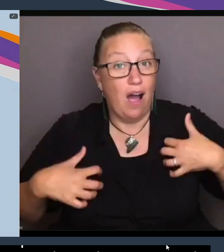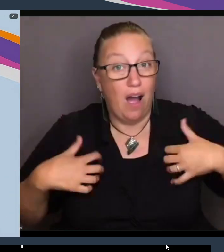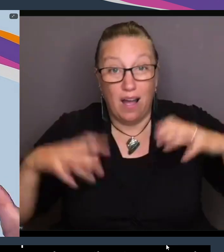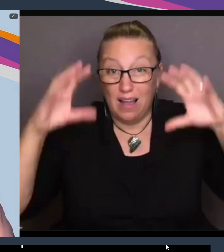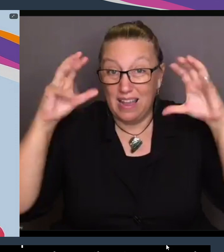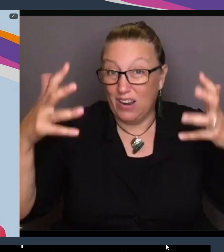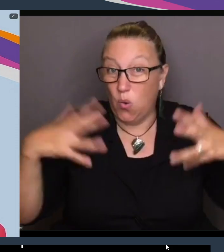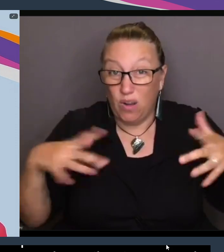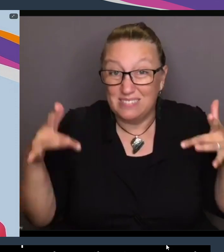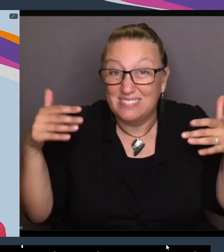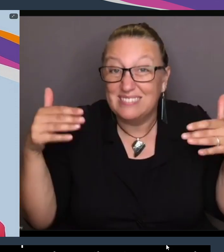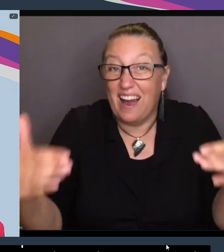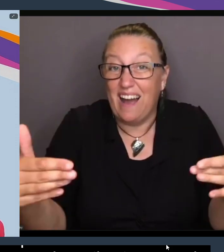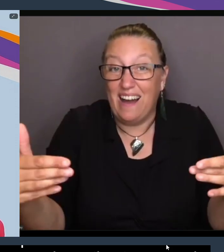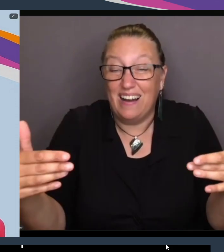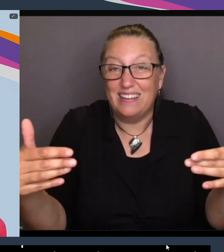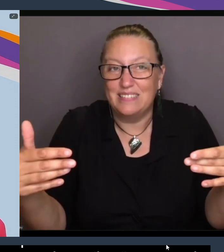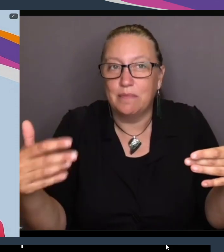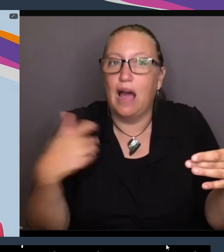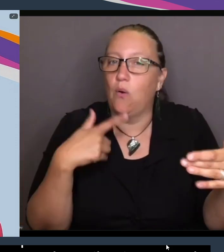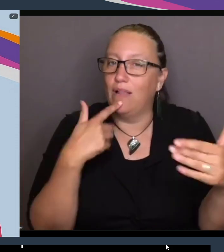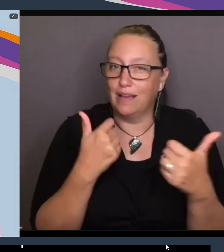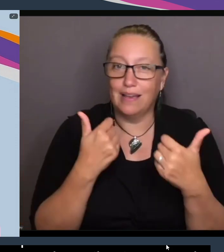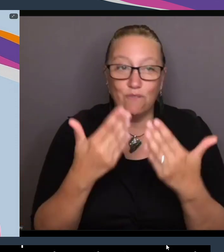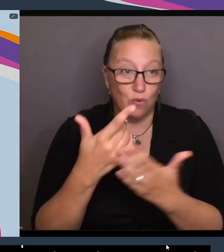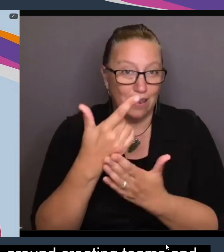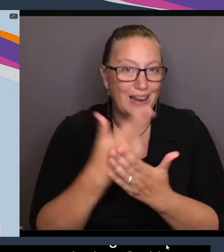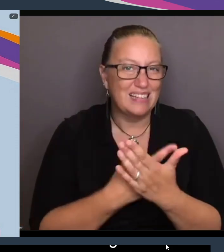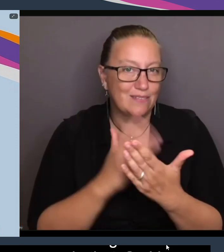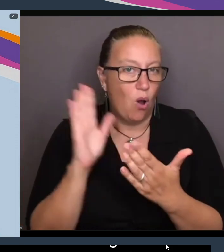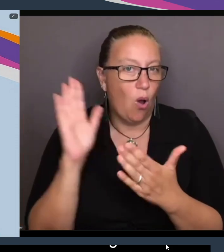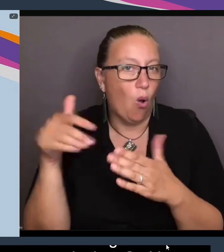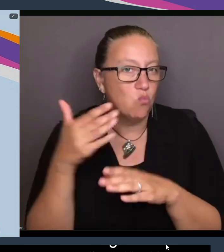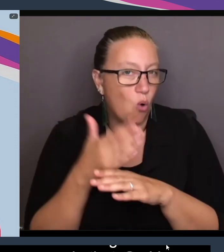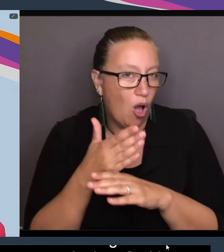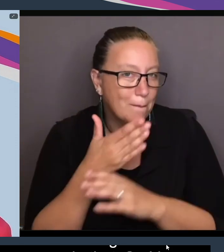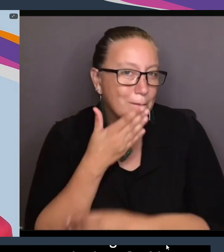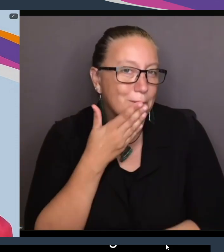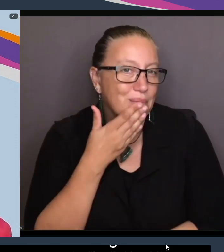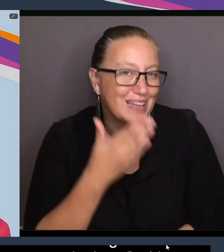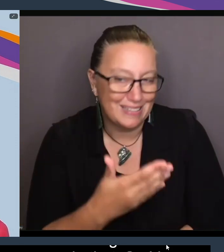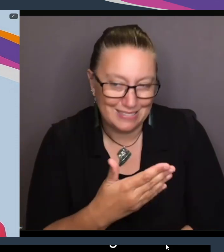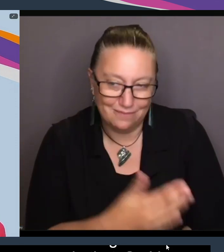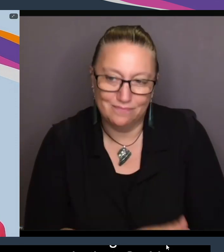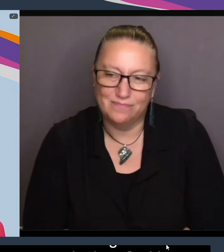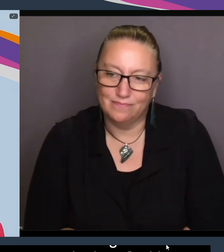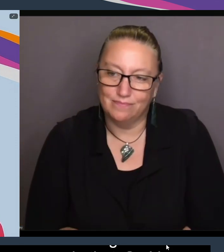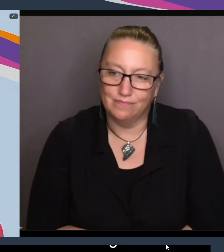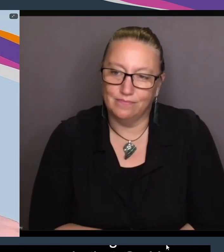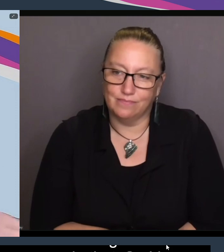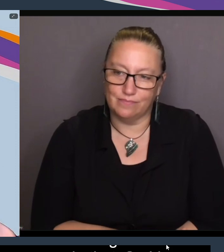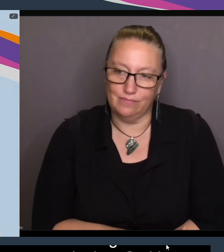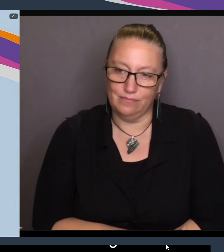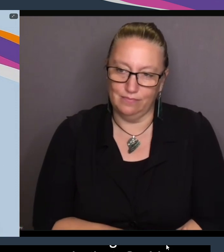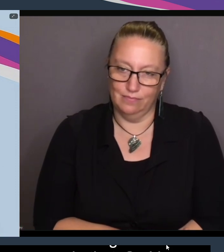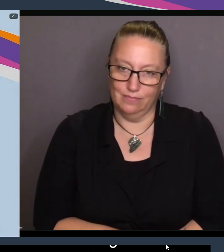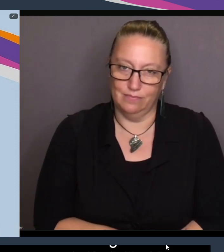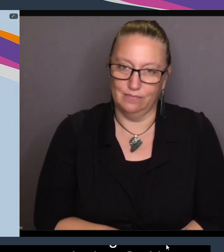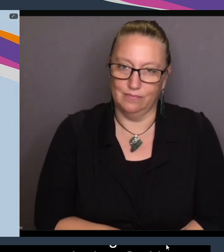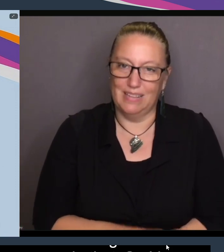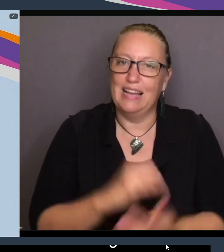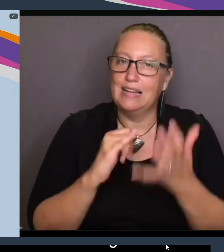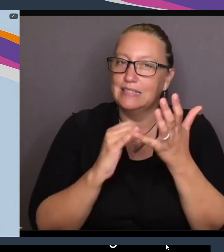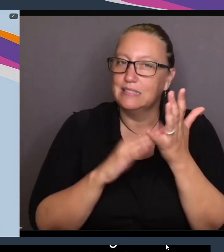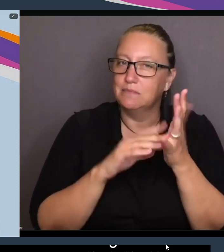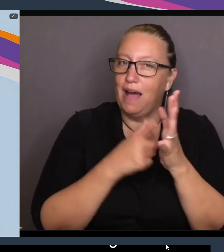get started. So I'm going to give you a list of homework, please. So the Smarty Grants